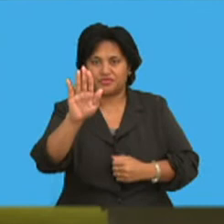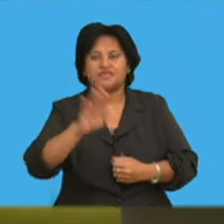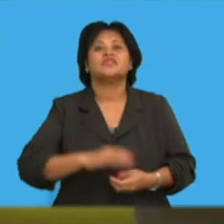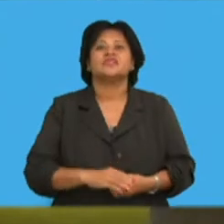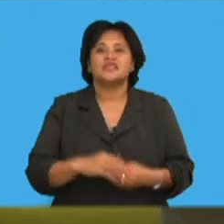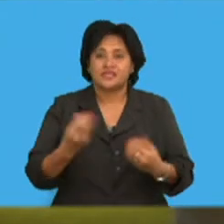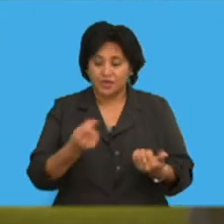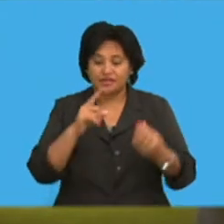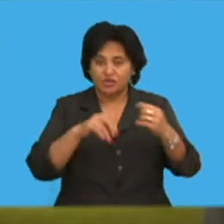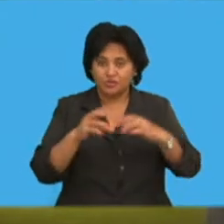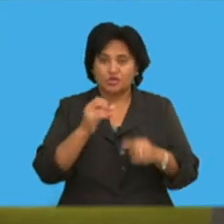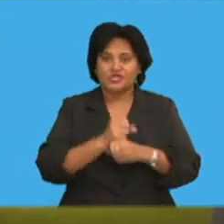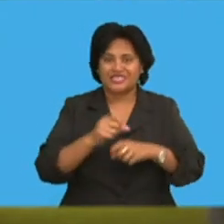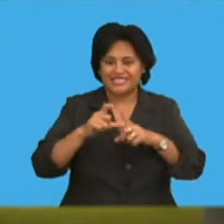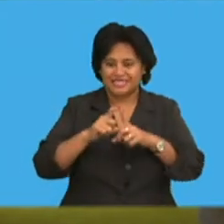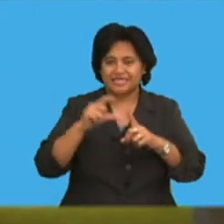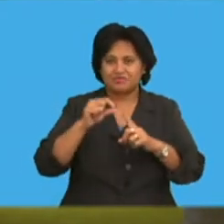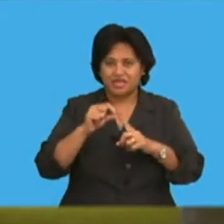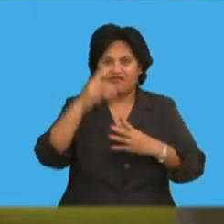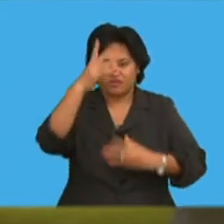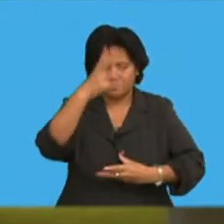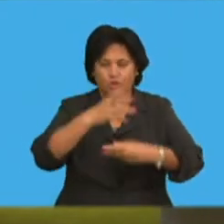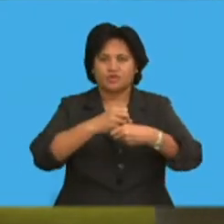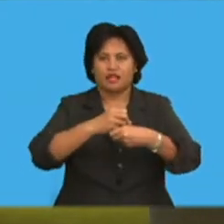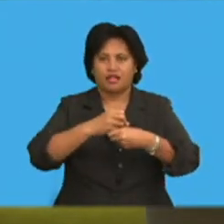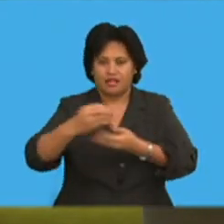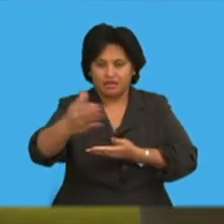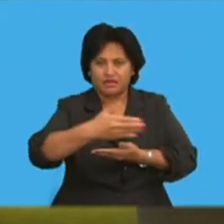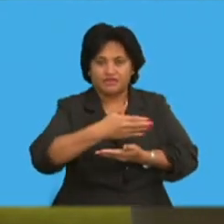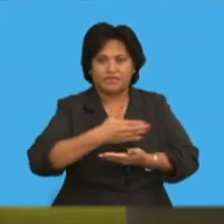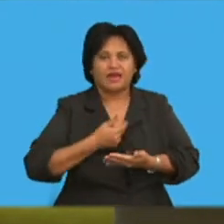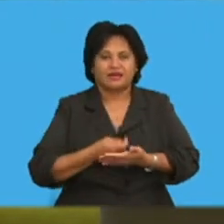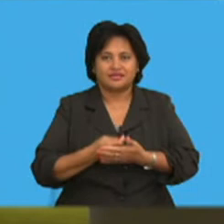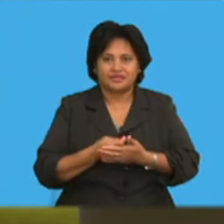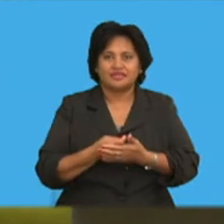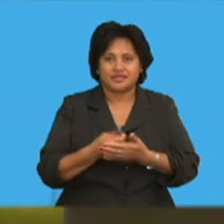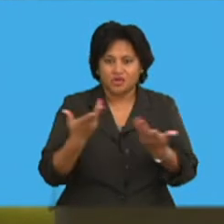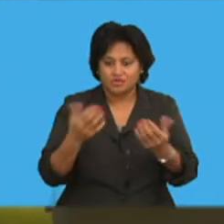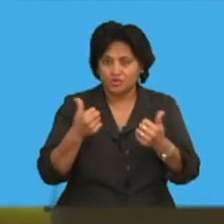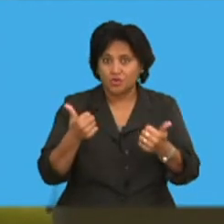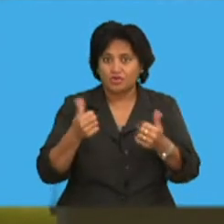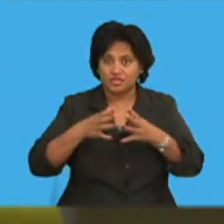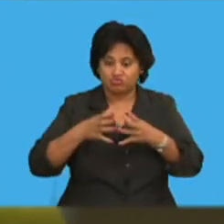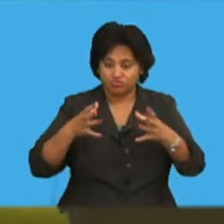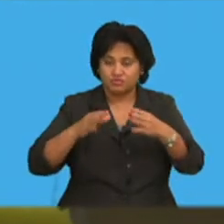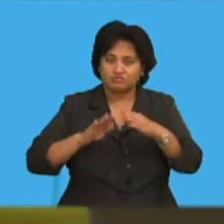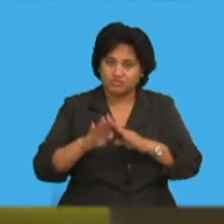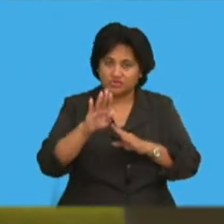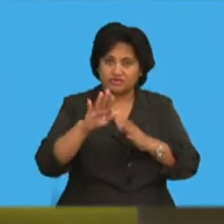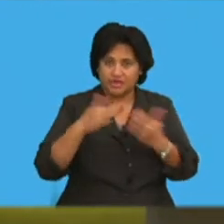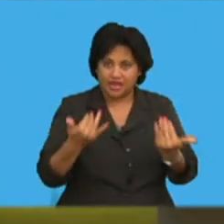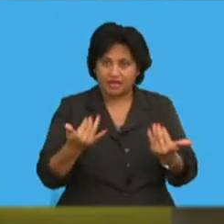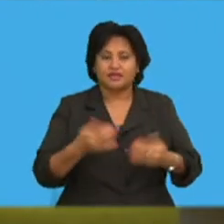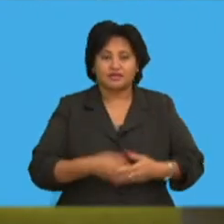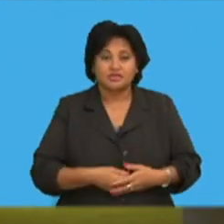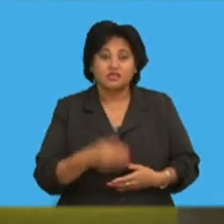to the GDP, and most importantly, Madam Speaker, and this is a very important piece of information which you should listen to, Honourable